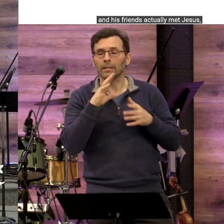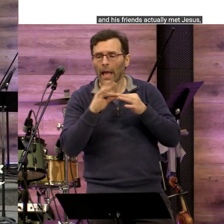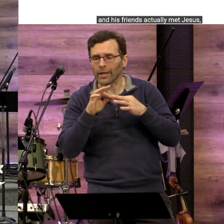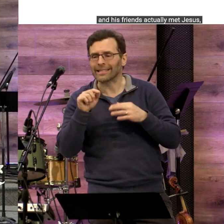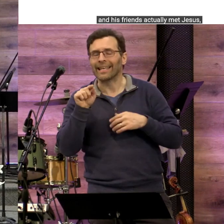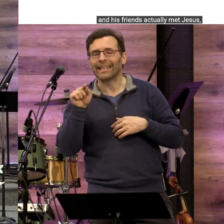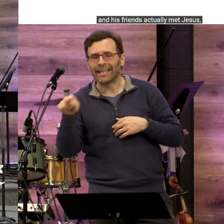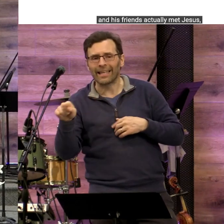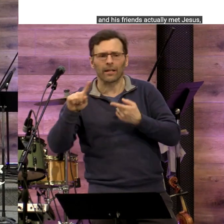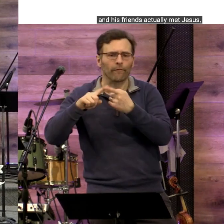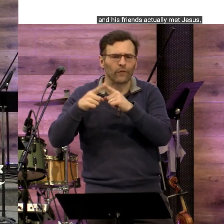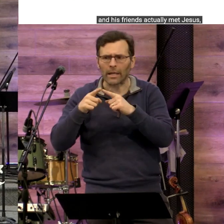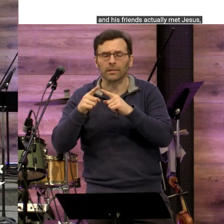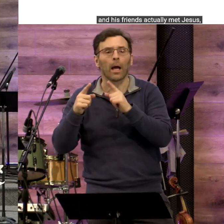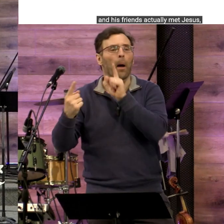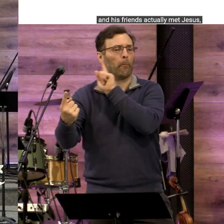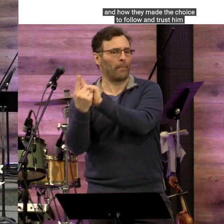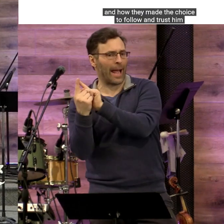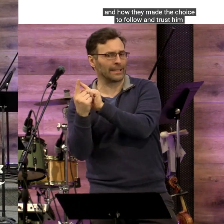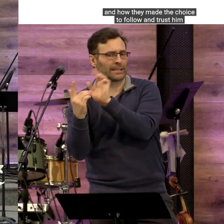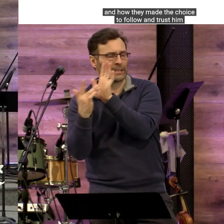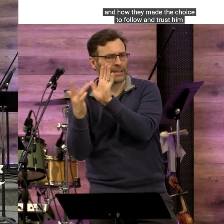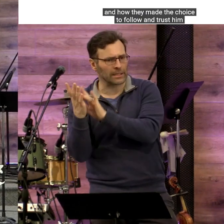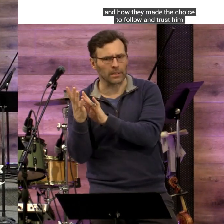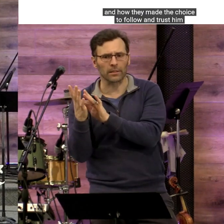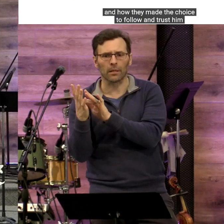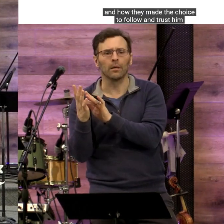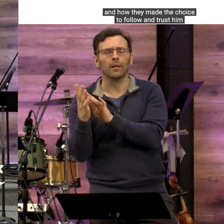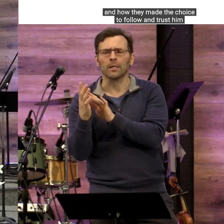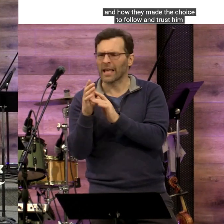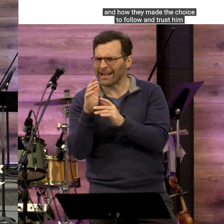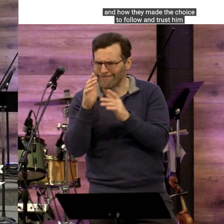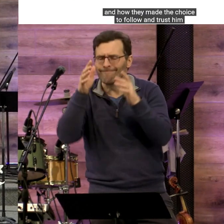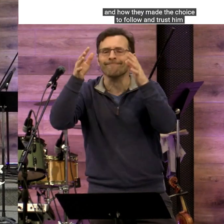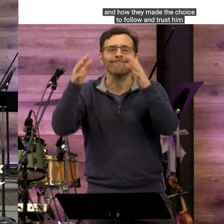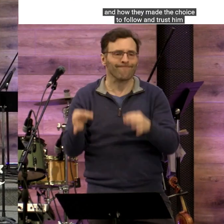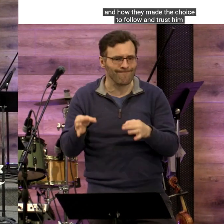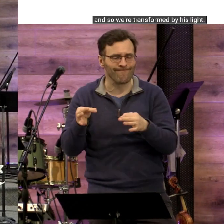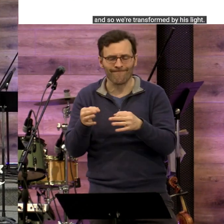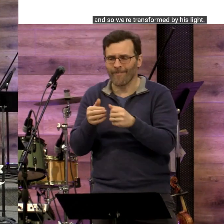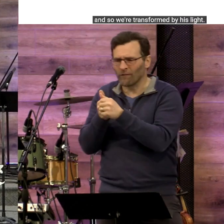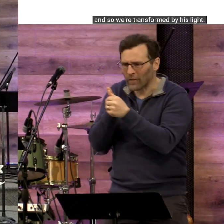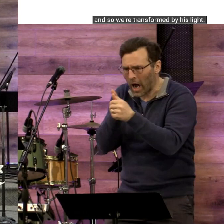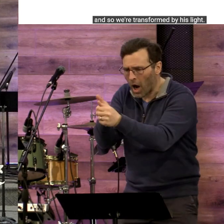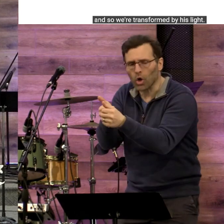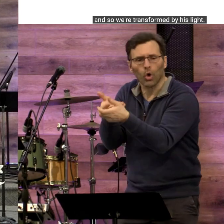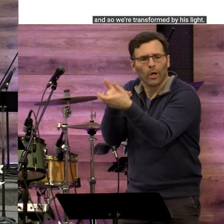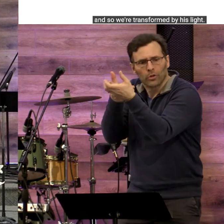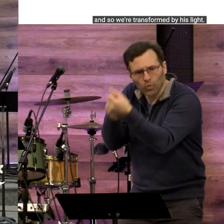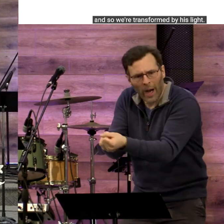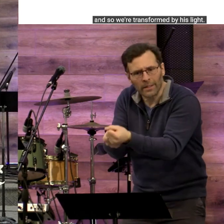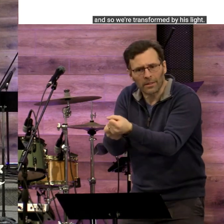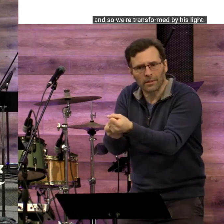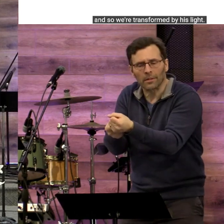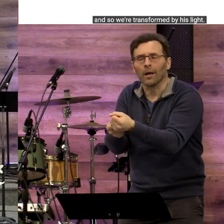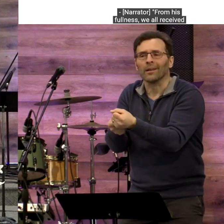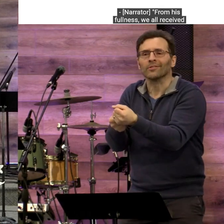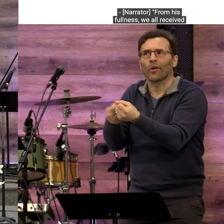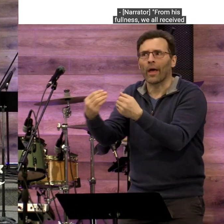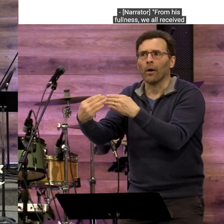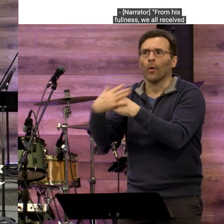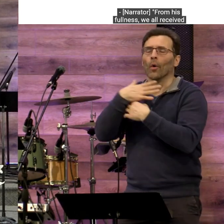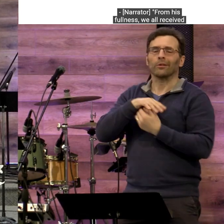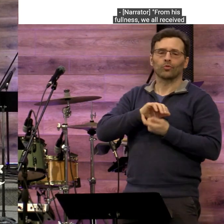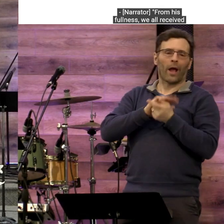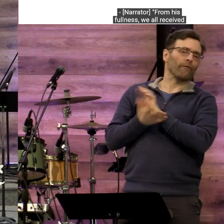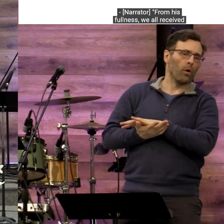his friends actually met Jesus, and how they made the choice to follow and trust him, and so were transformed by his light. "From